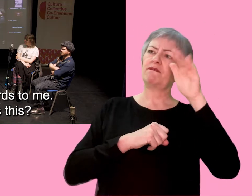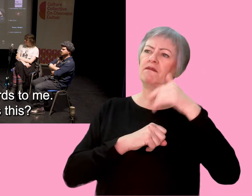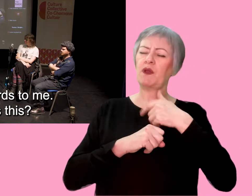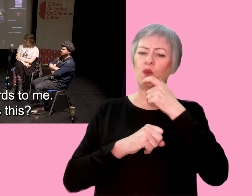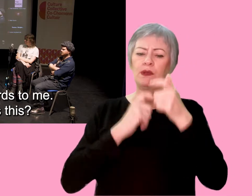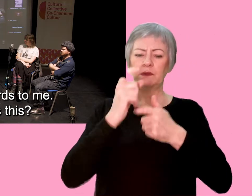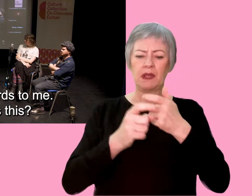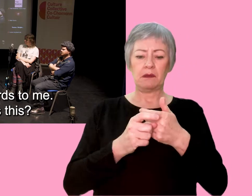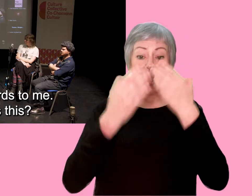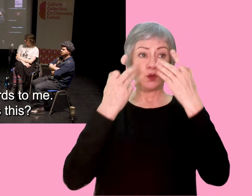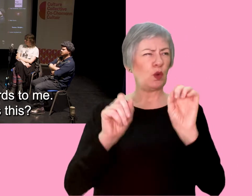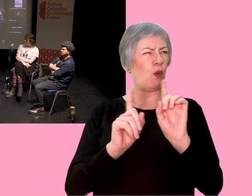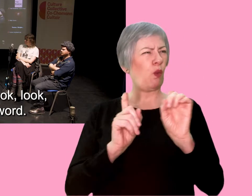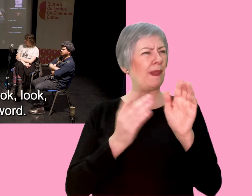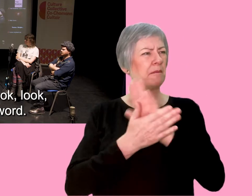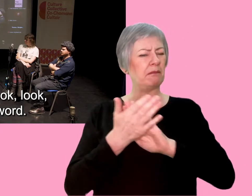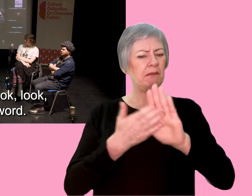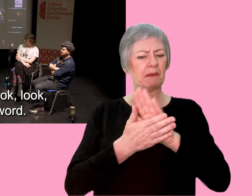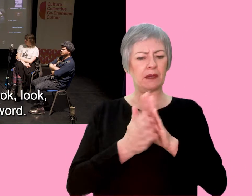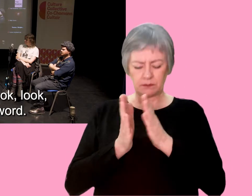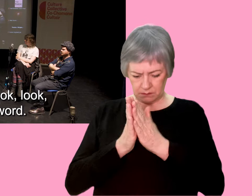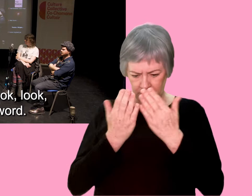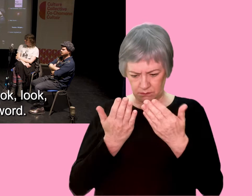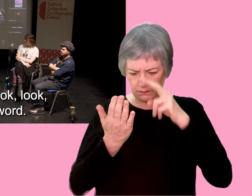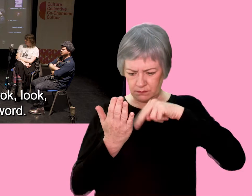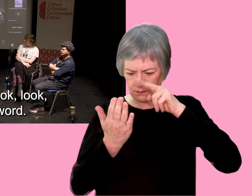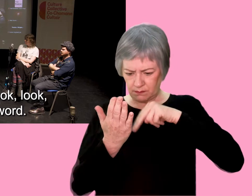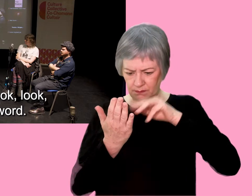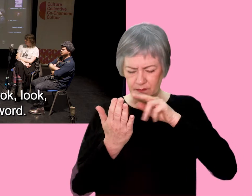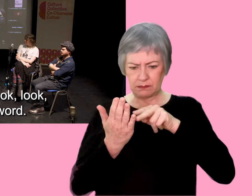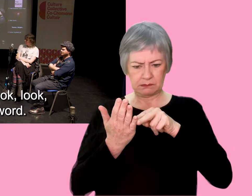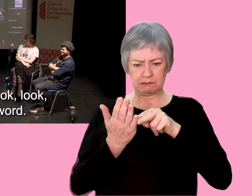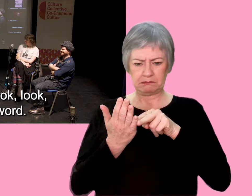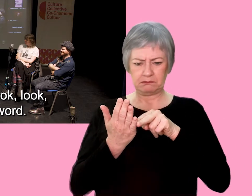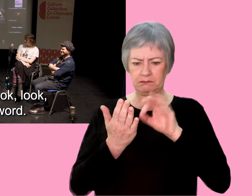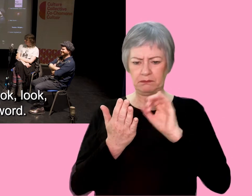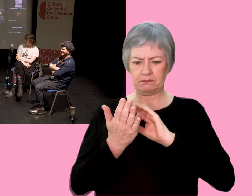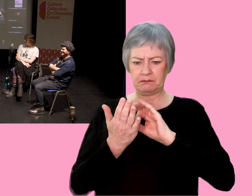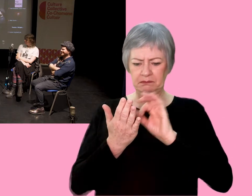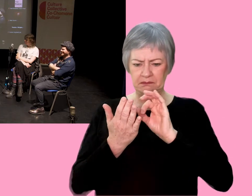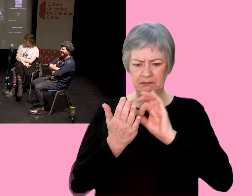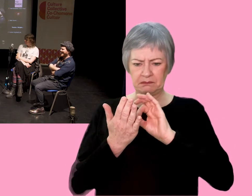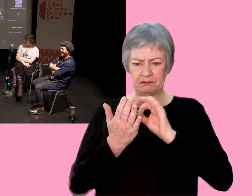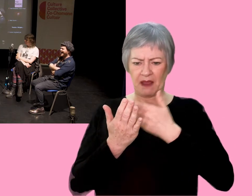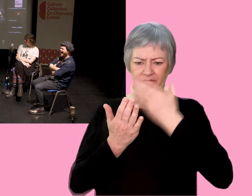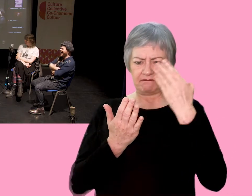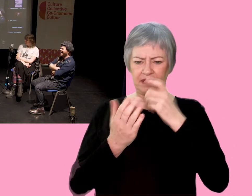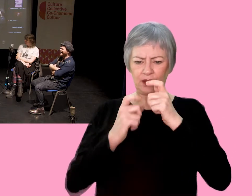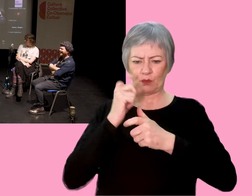to me. I don't know what it is. I take my dictionary, look, doesn't have that word.